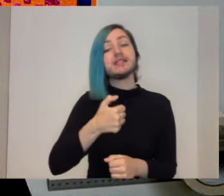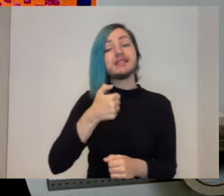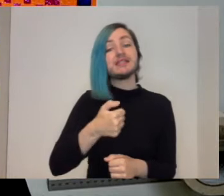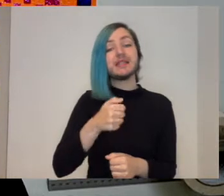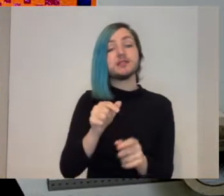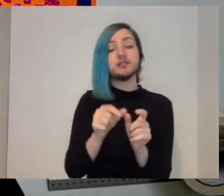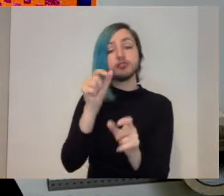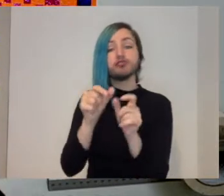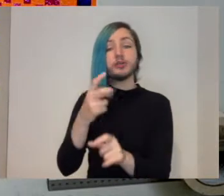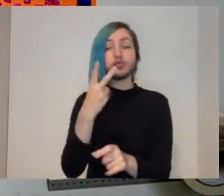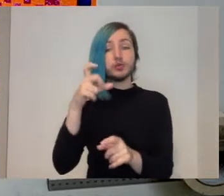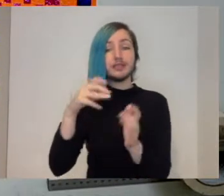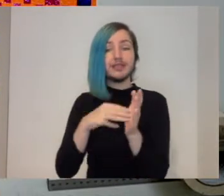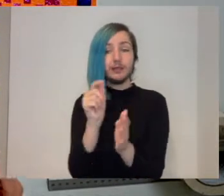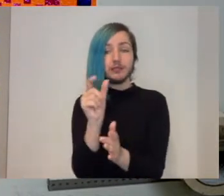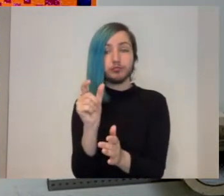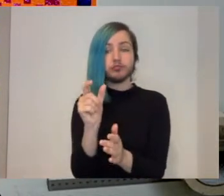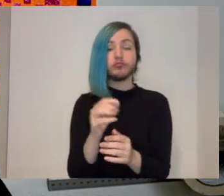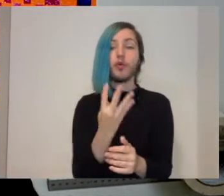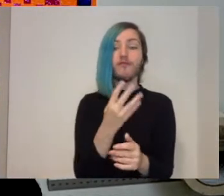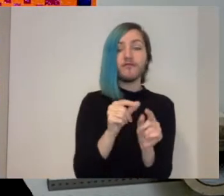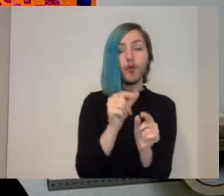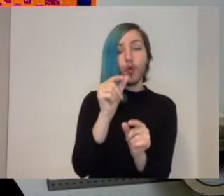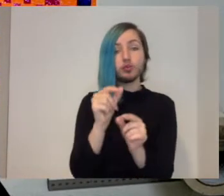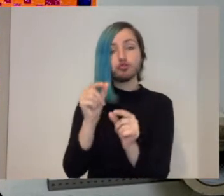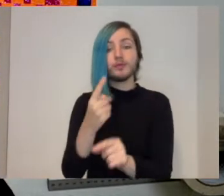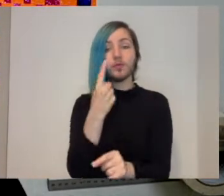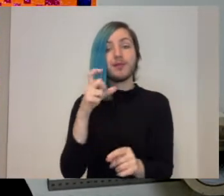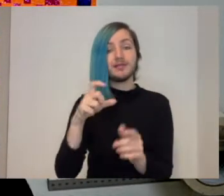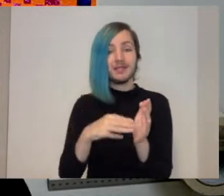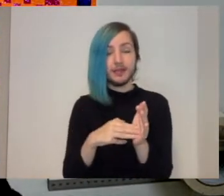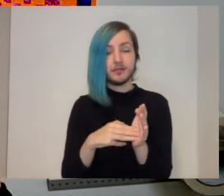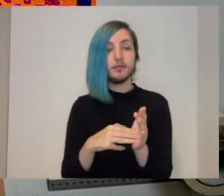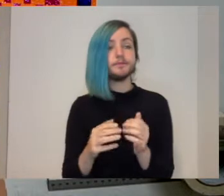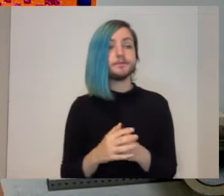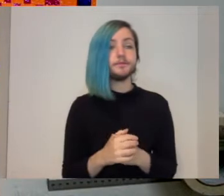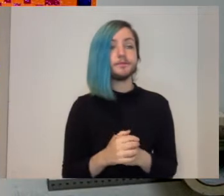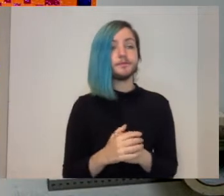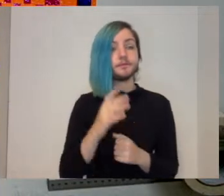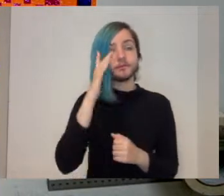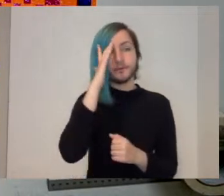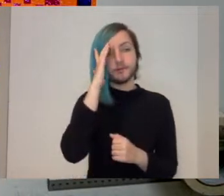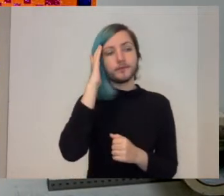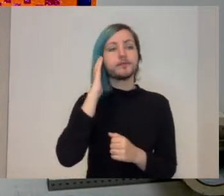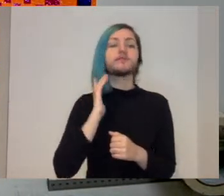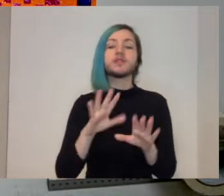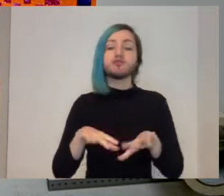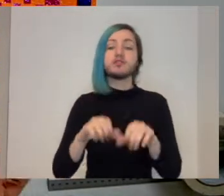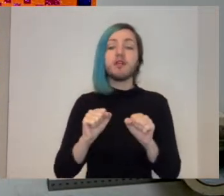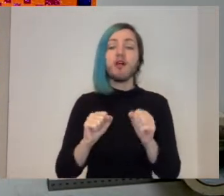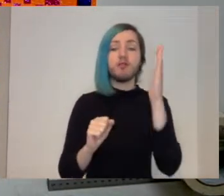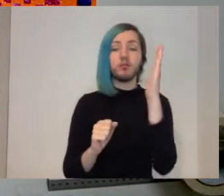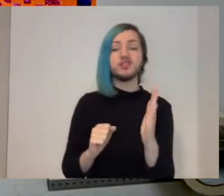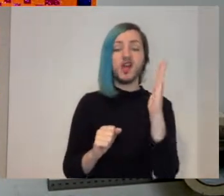at 2 centimetres and then 4 strips at 1 centimetre. So if you start at one